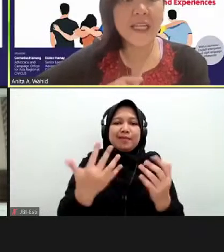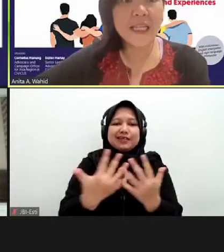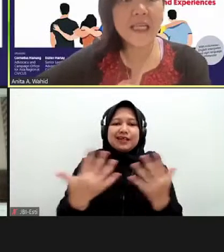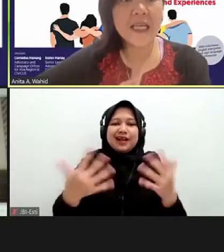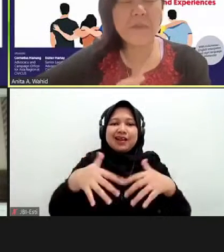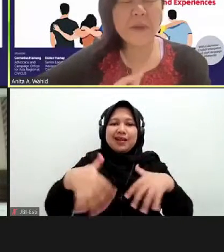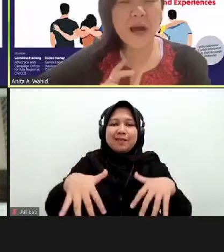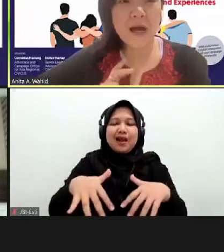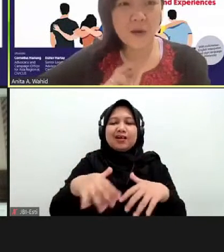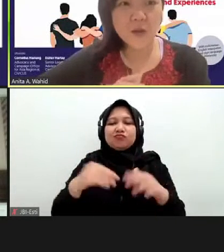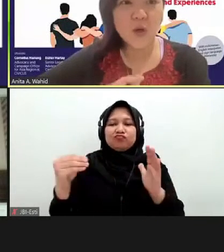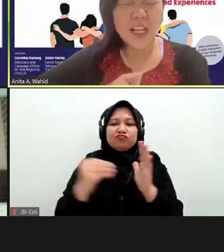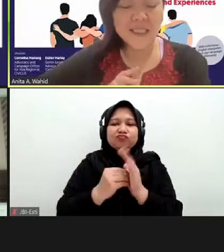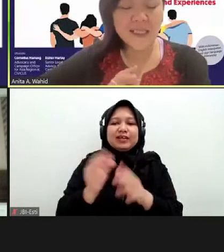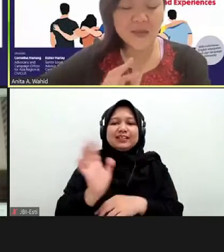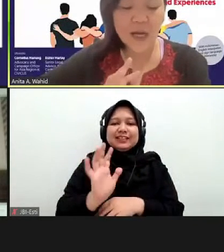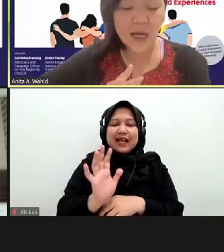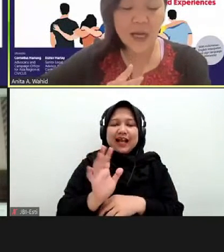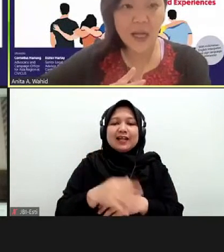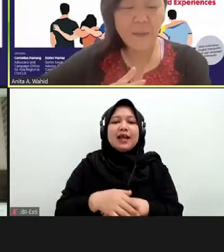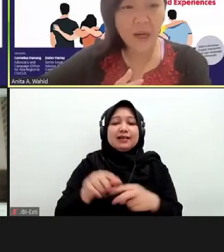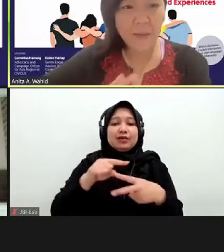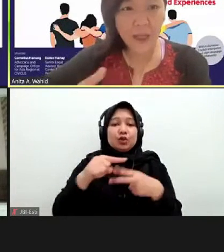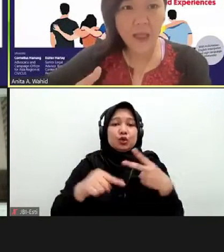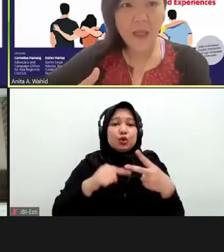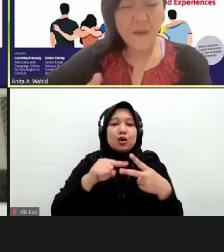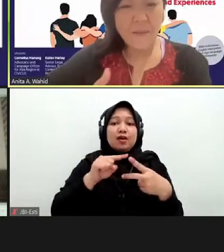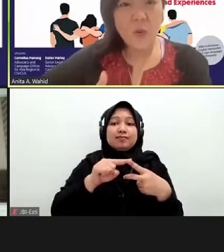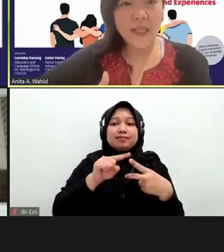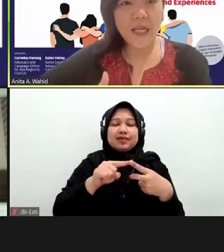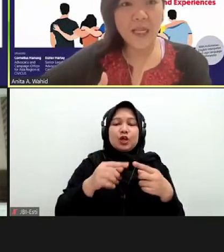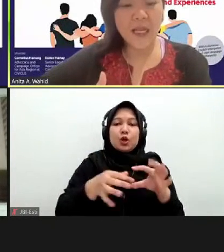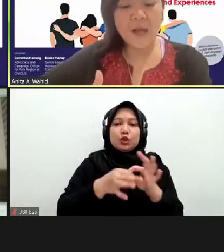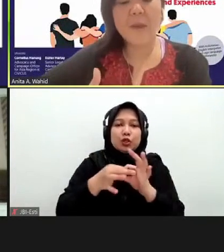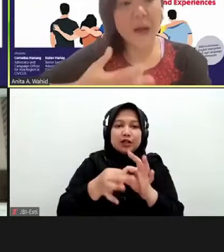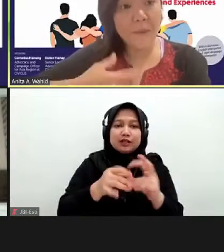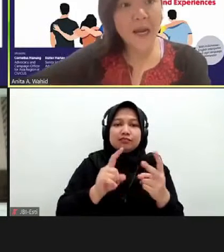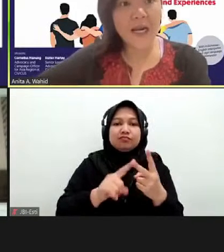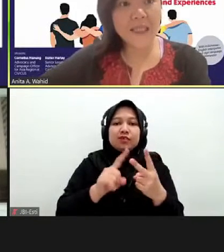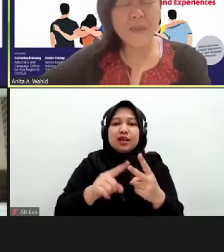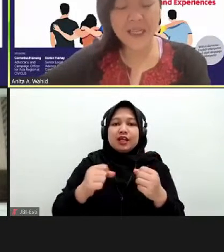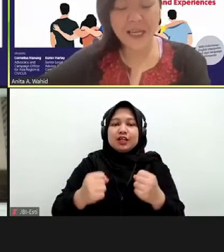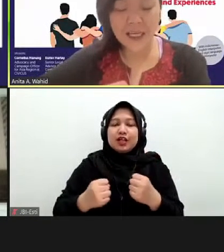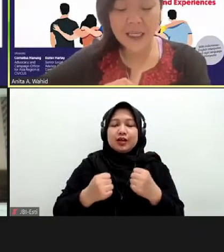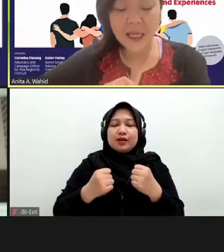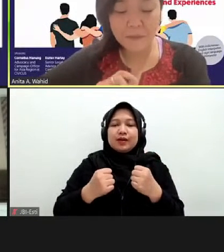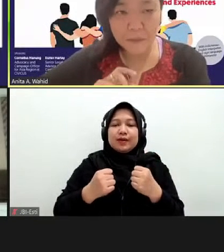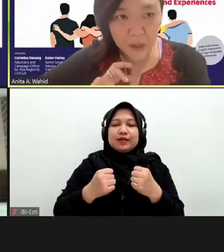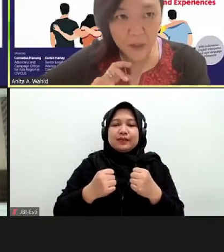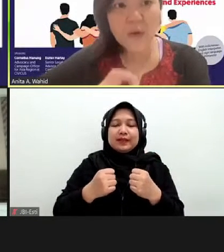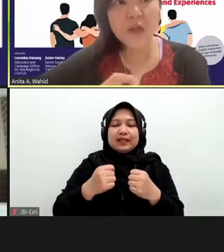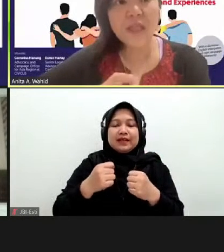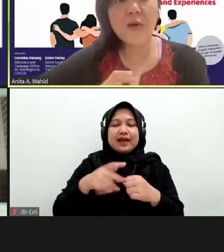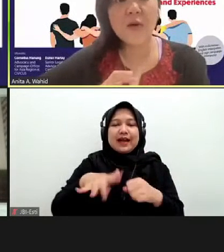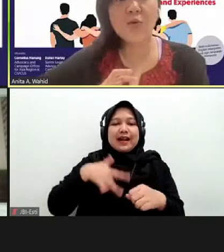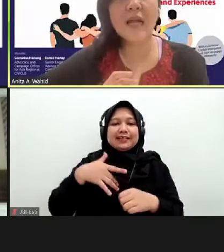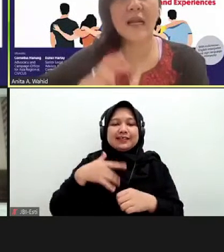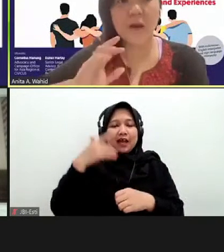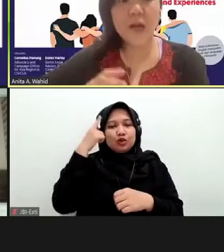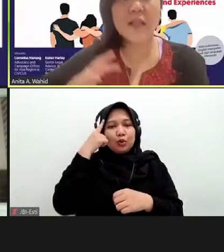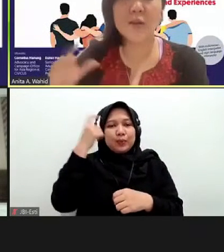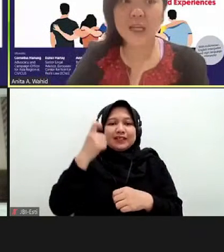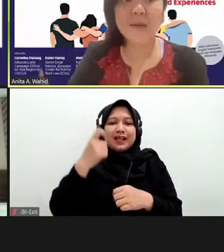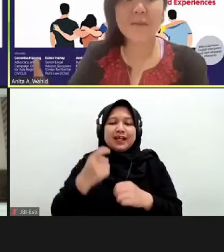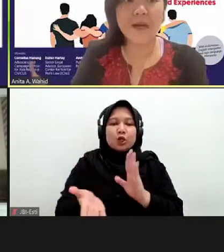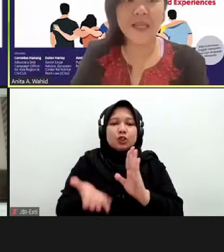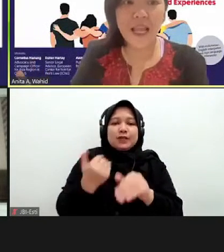the hoaxes or disinformation that will weakening the society themselves. And I believe this strengthens, and then this kind of